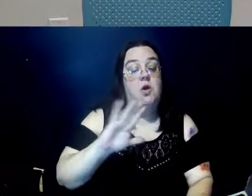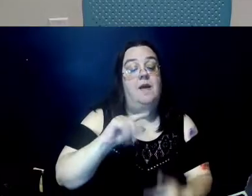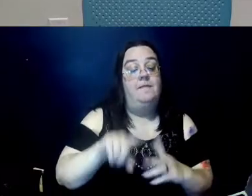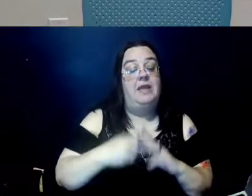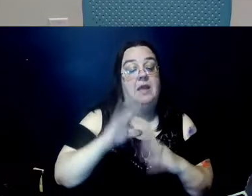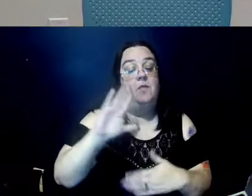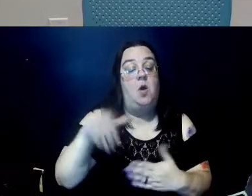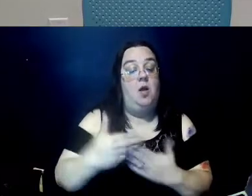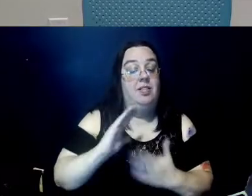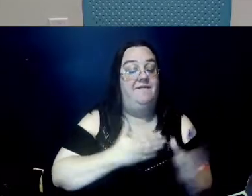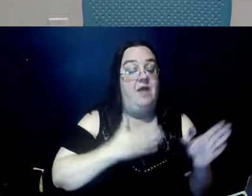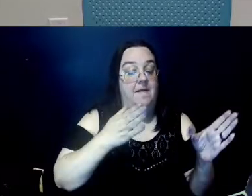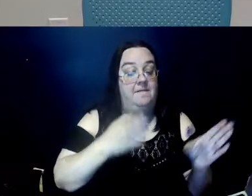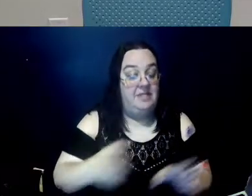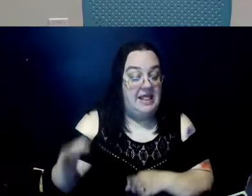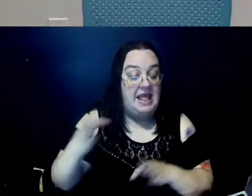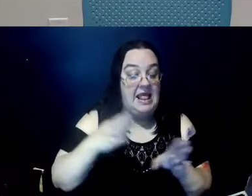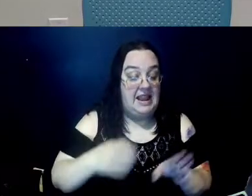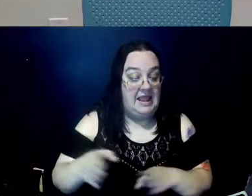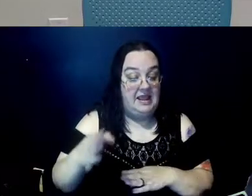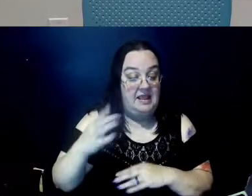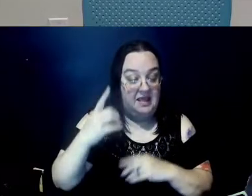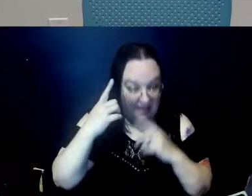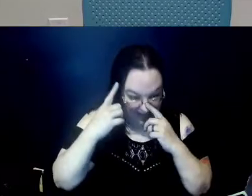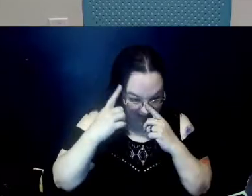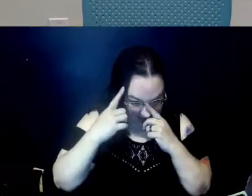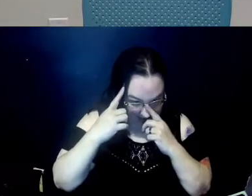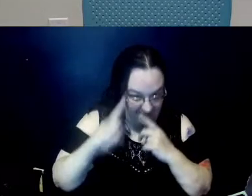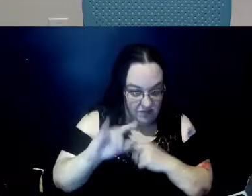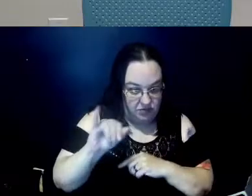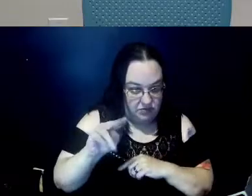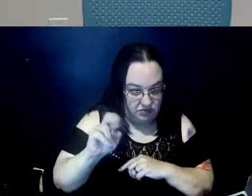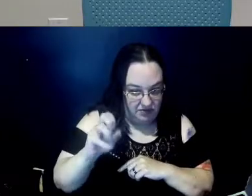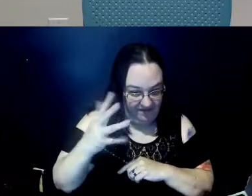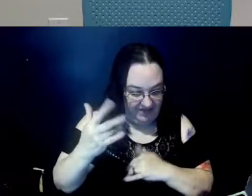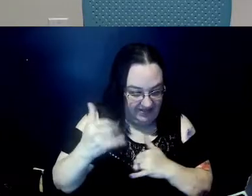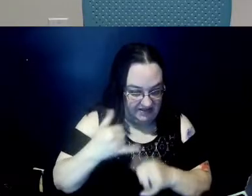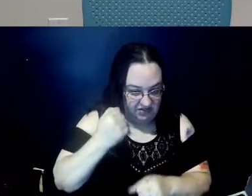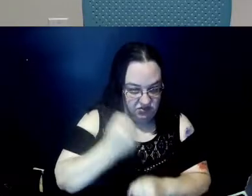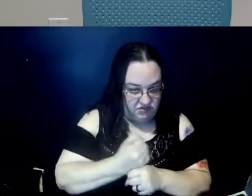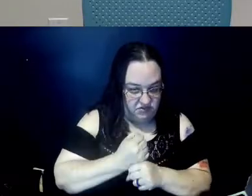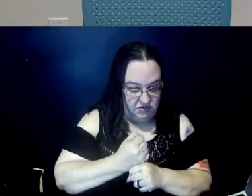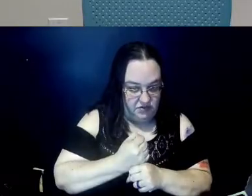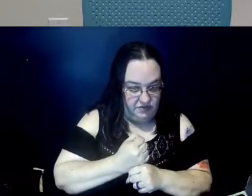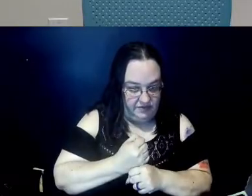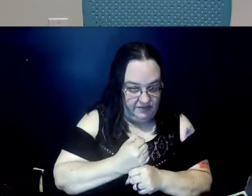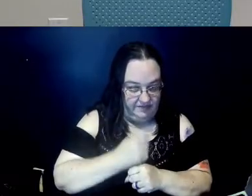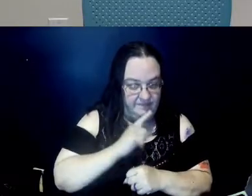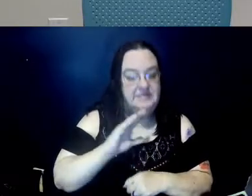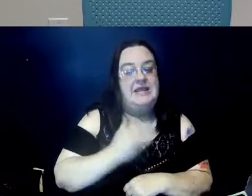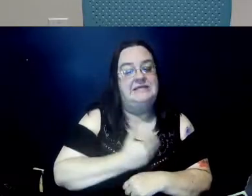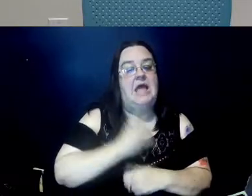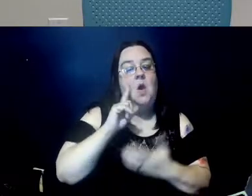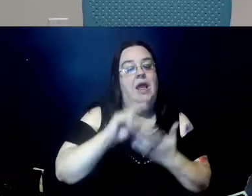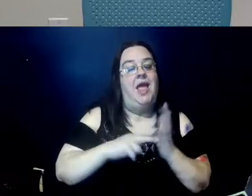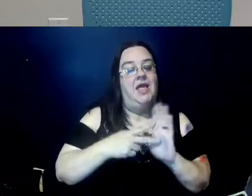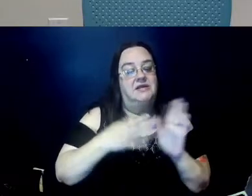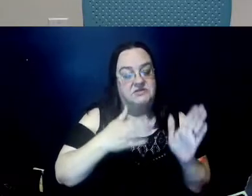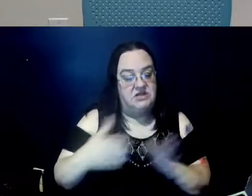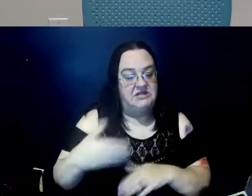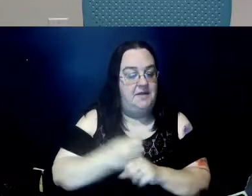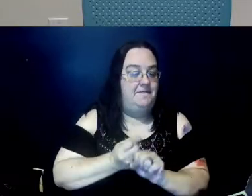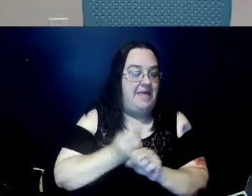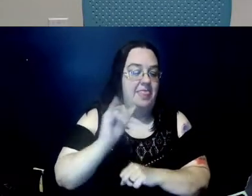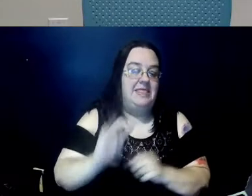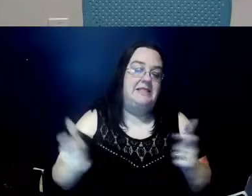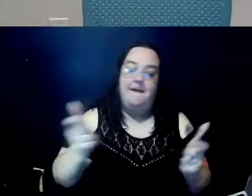for Public Safety Day for June 5th this year. And it is our intention to make the biggest event that's we've had yet.